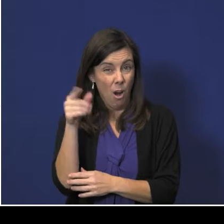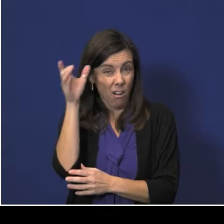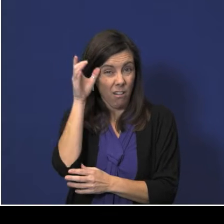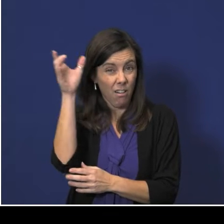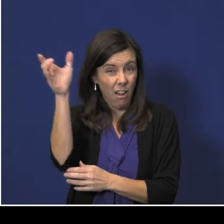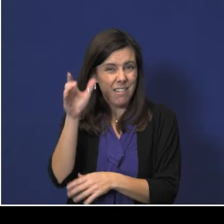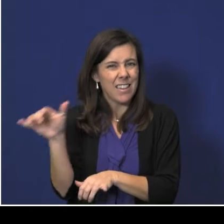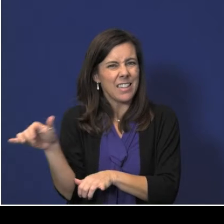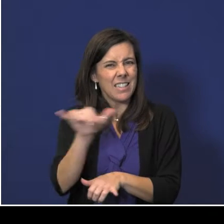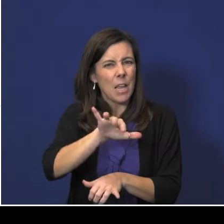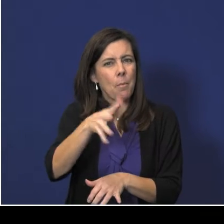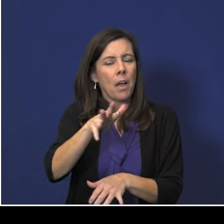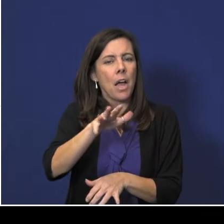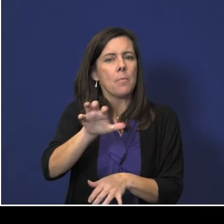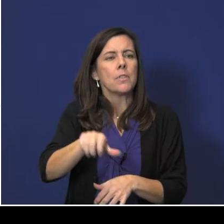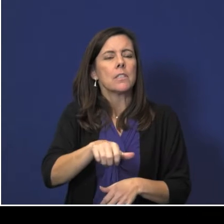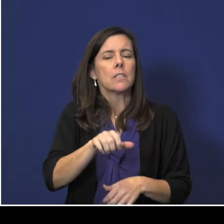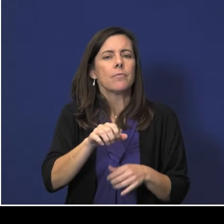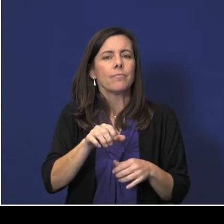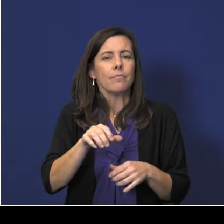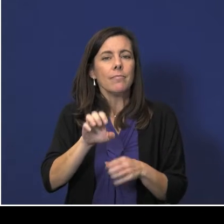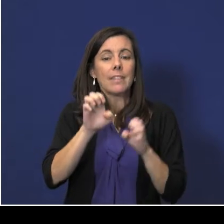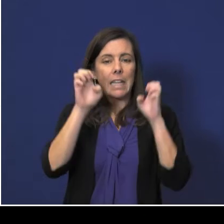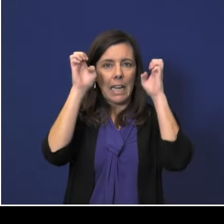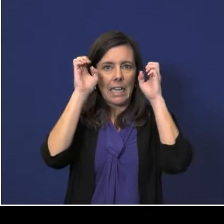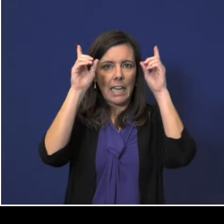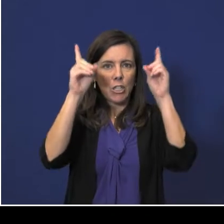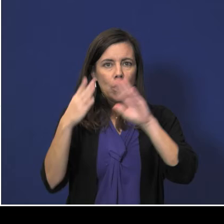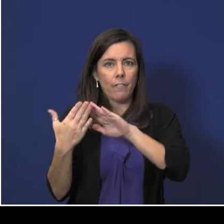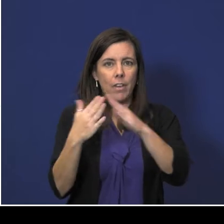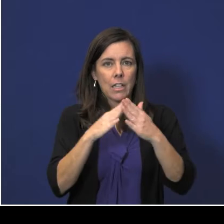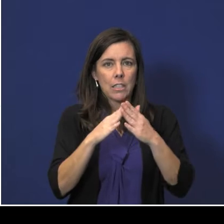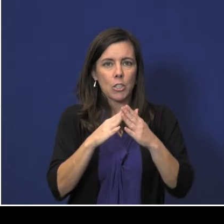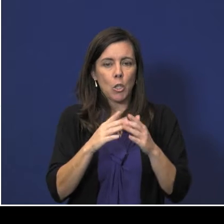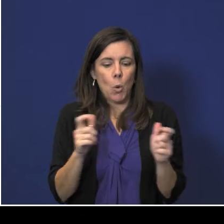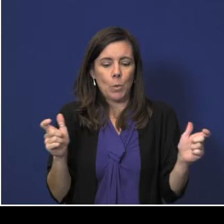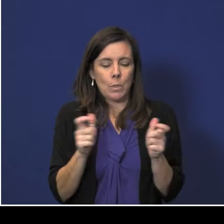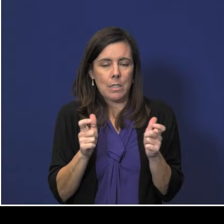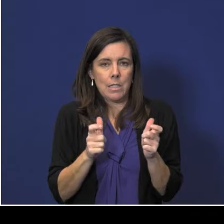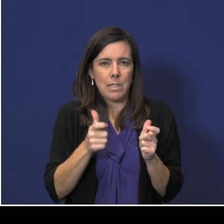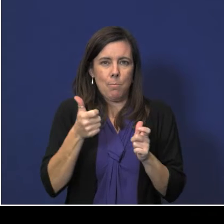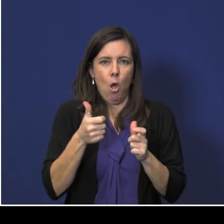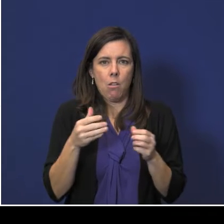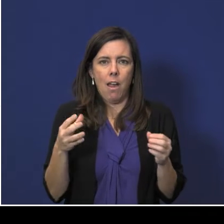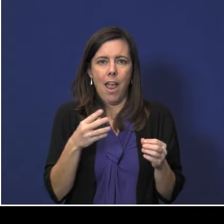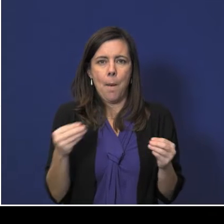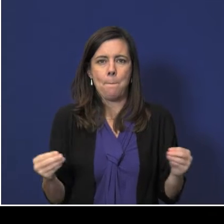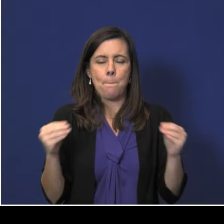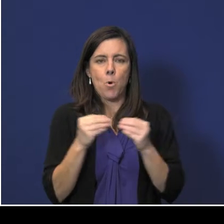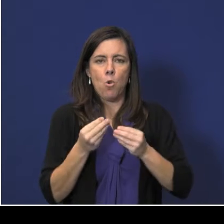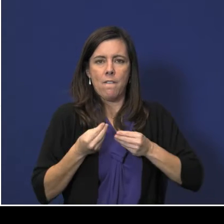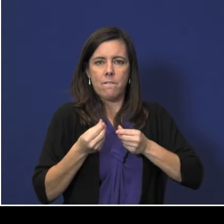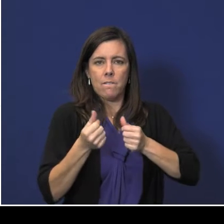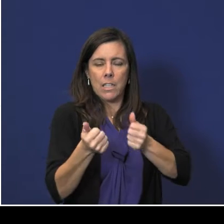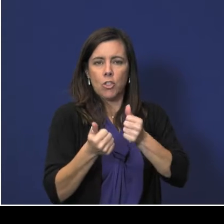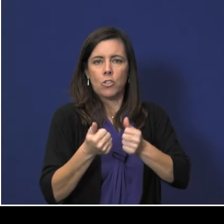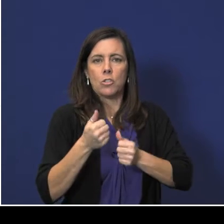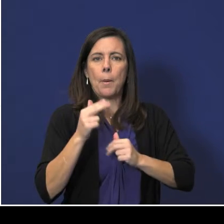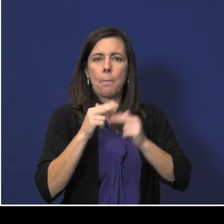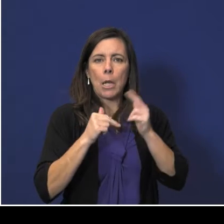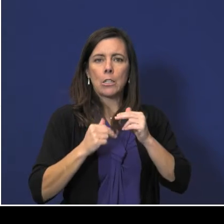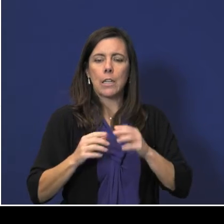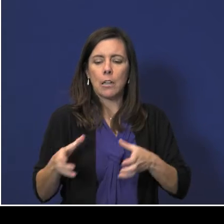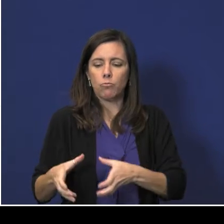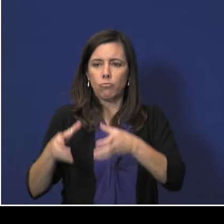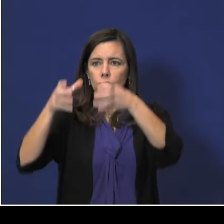at multiple ed villages. So it allows for a smaller floor plate, a more efficient building, stacking things